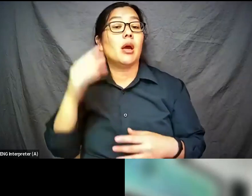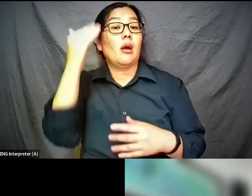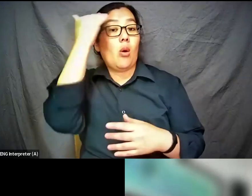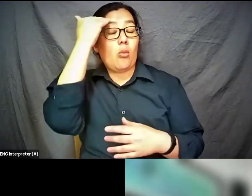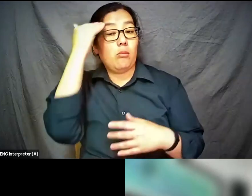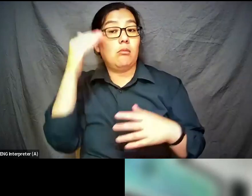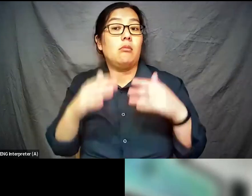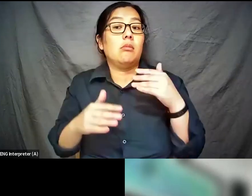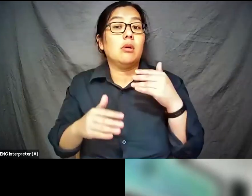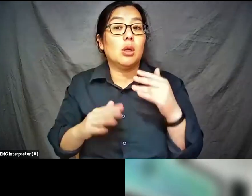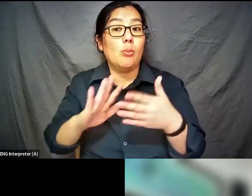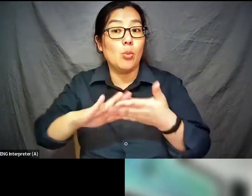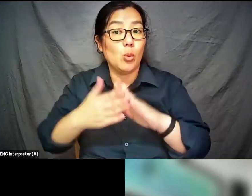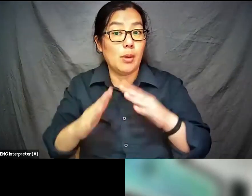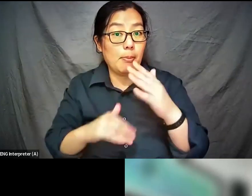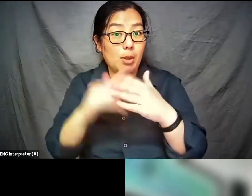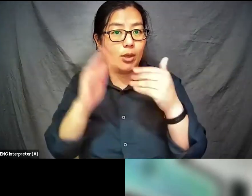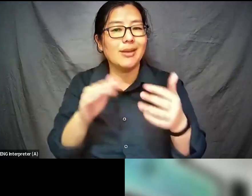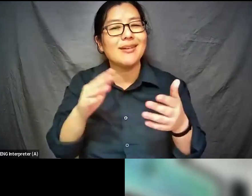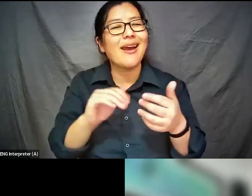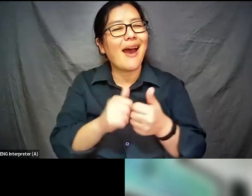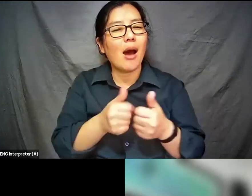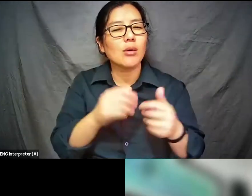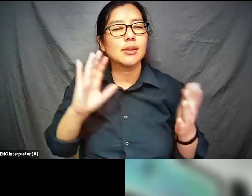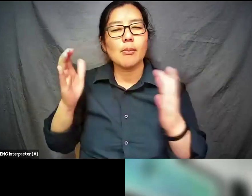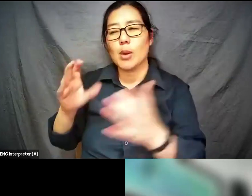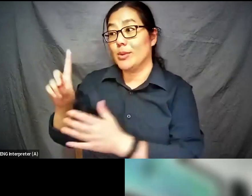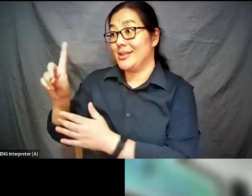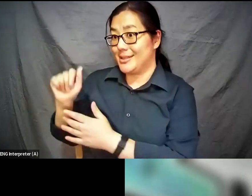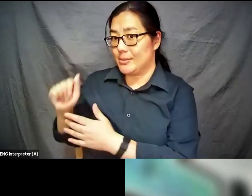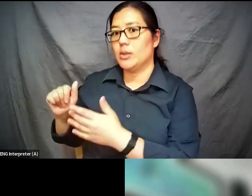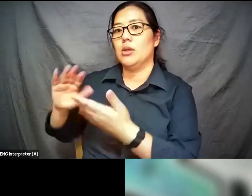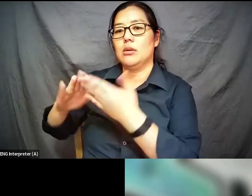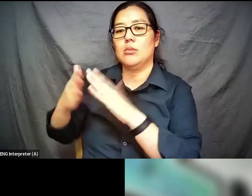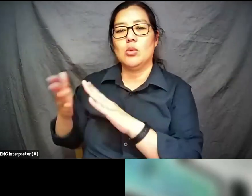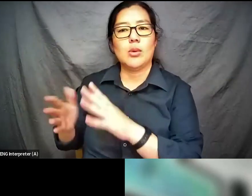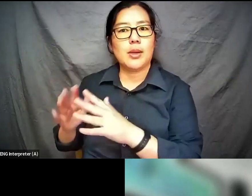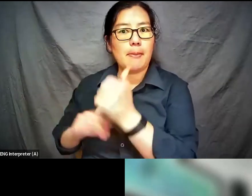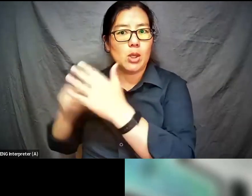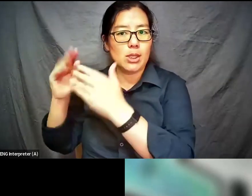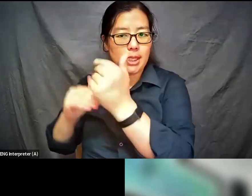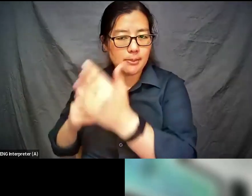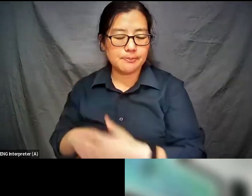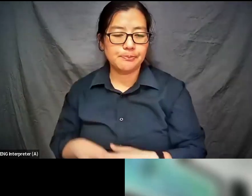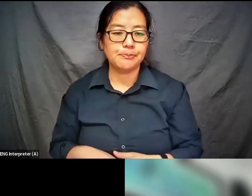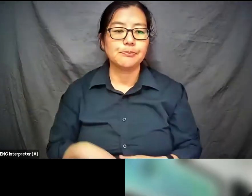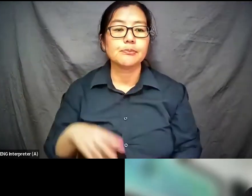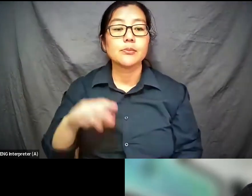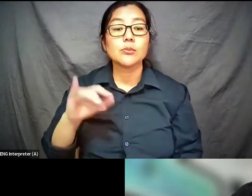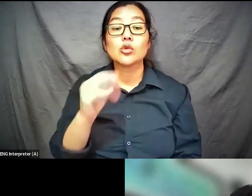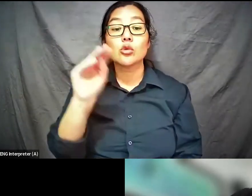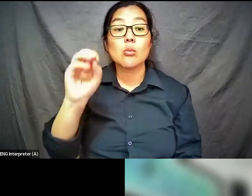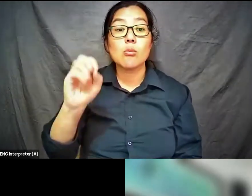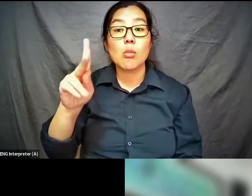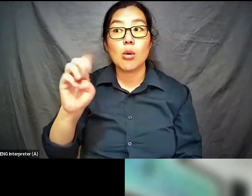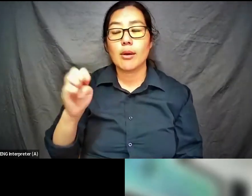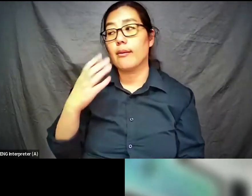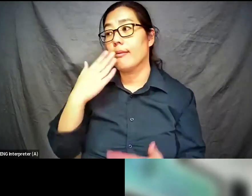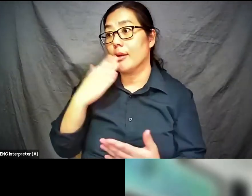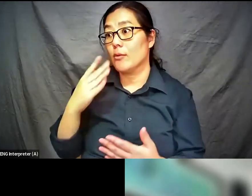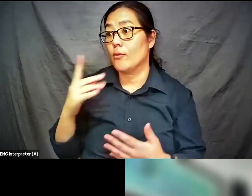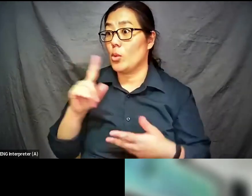they focus on us ensuring that we're not being erased from our own stories and trying